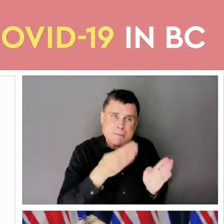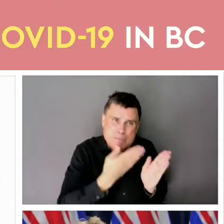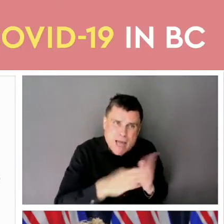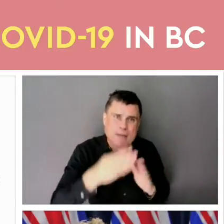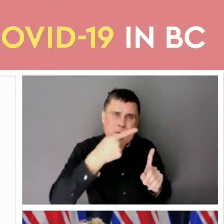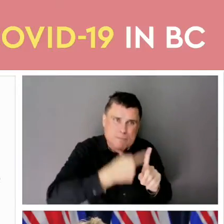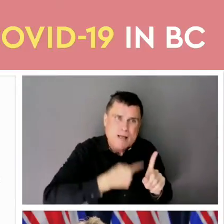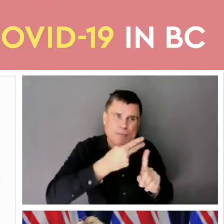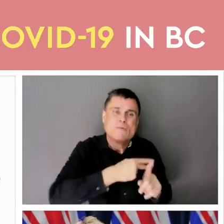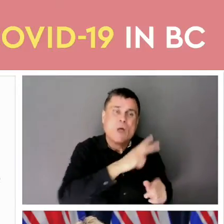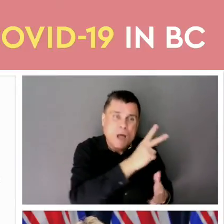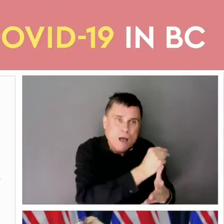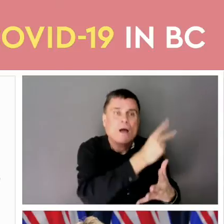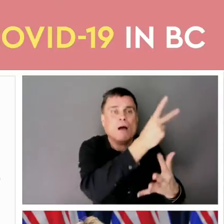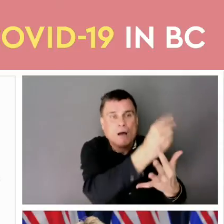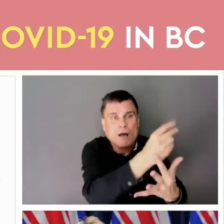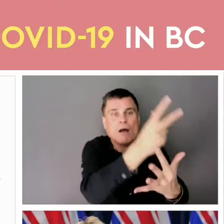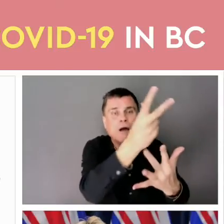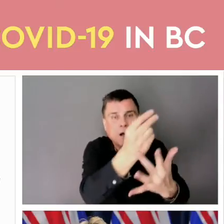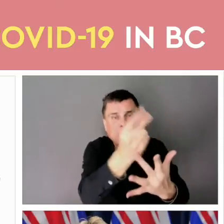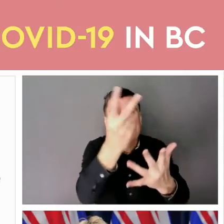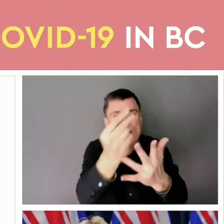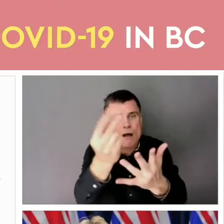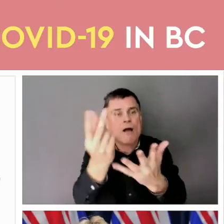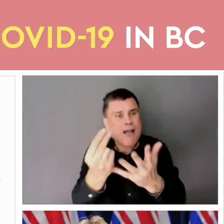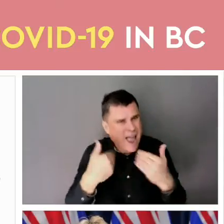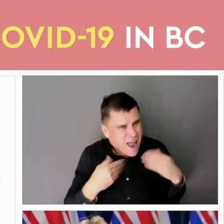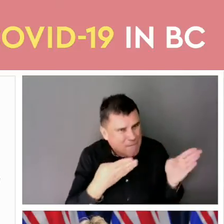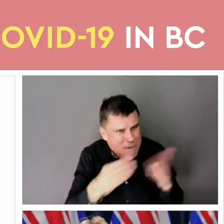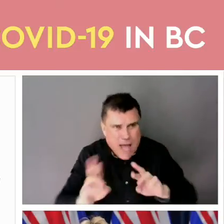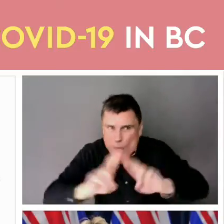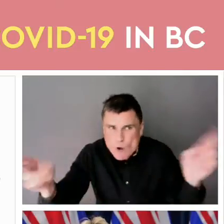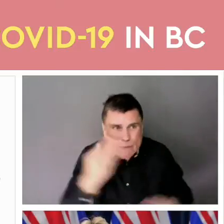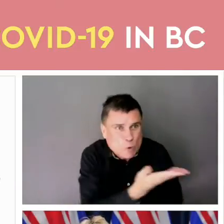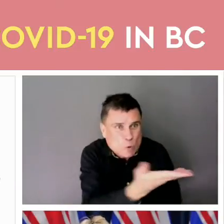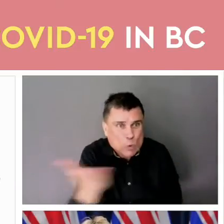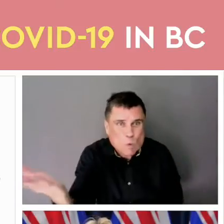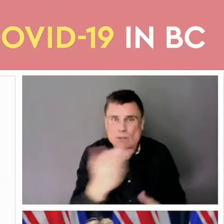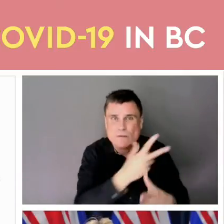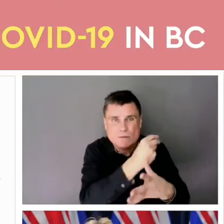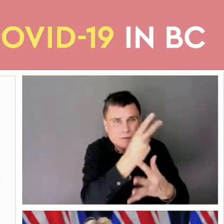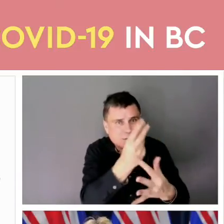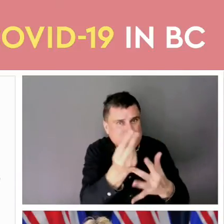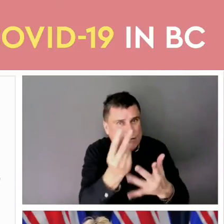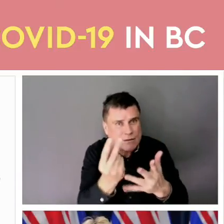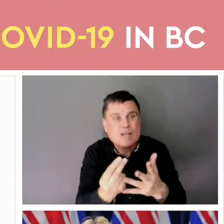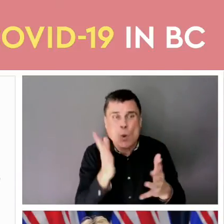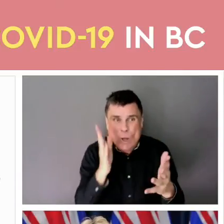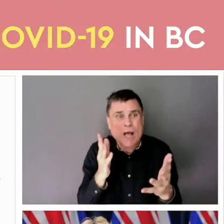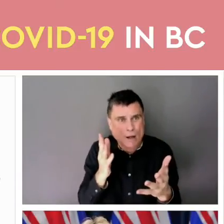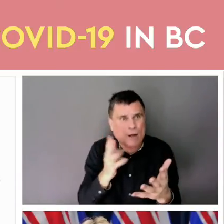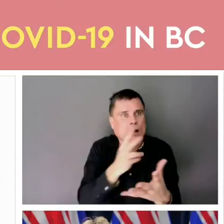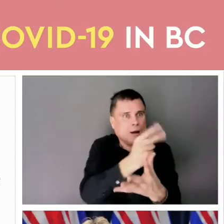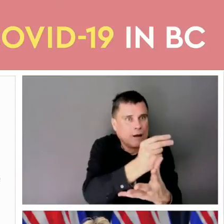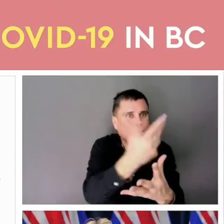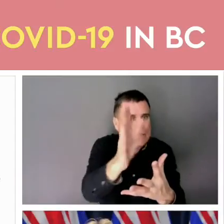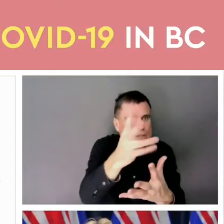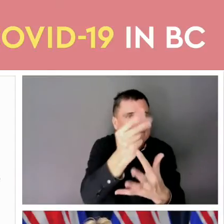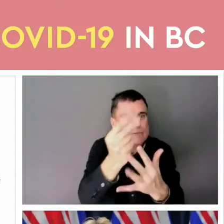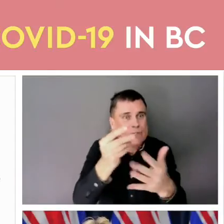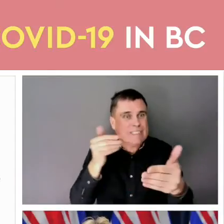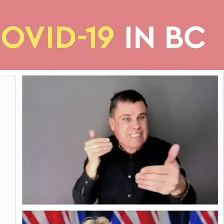to stay committed to doing what we need to do to stop the transmission of COVID-19 here in British Columbia so we can